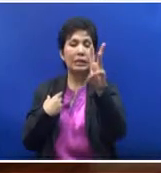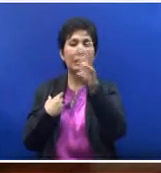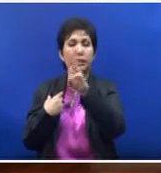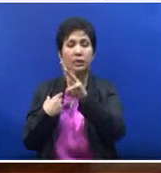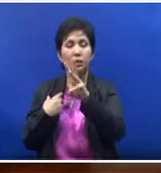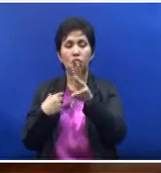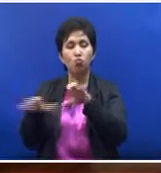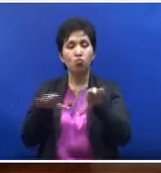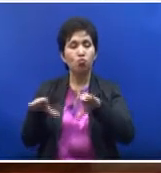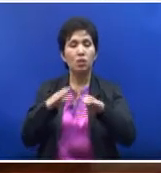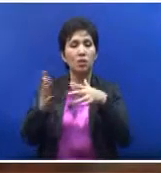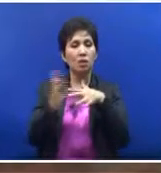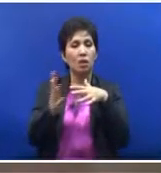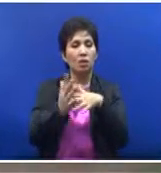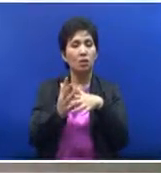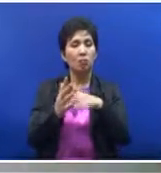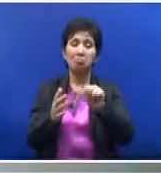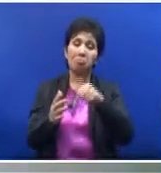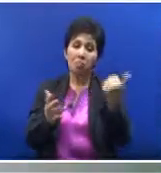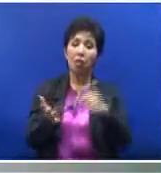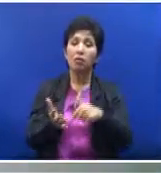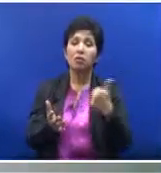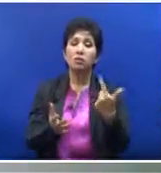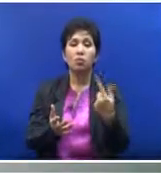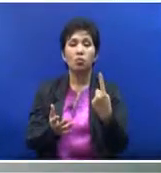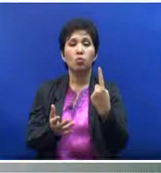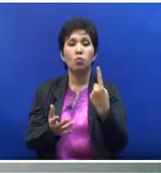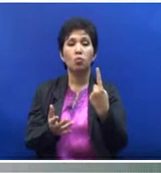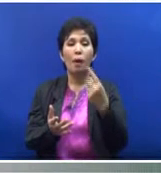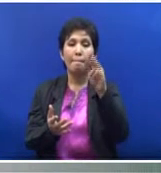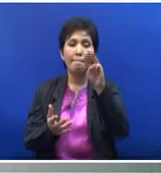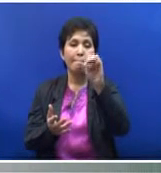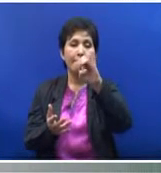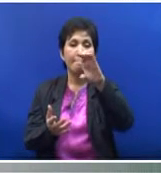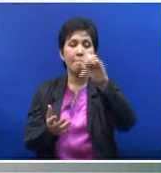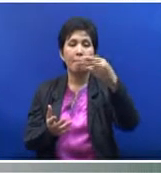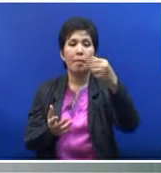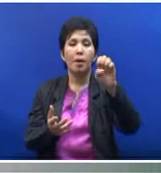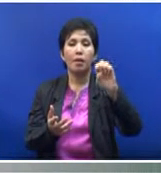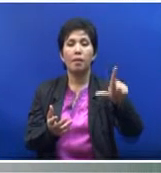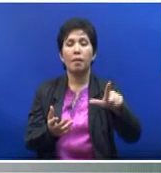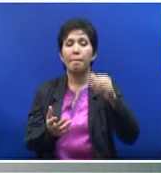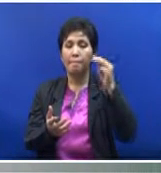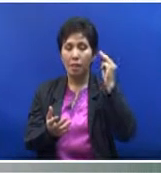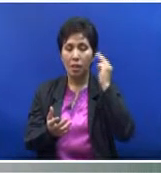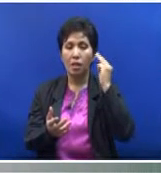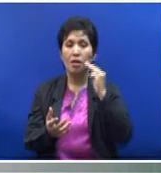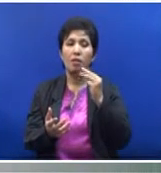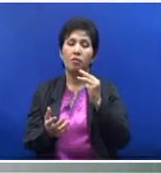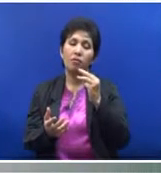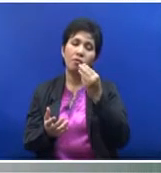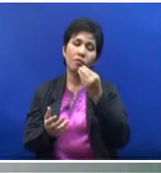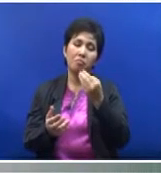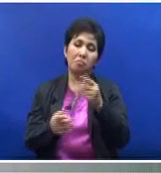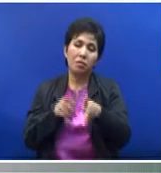to do the study. Okay, the other one, Michael G. Swift wrote Malay Peasant Society in Jelebu.